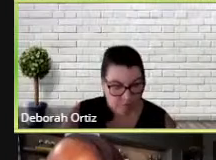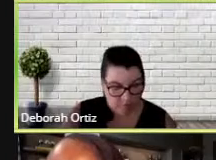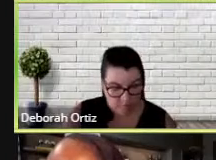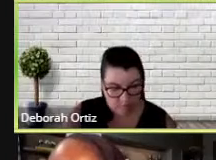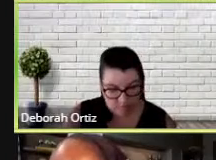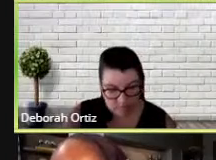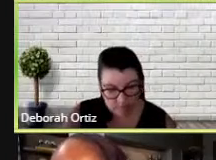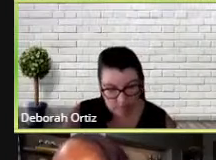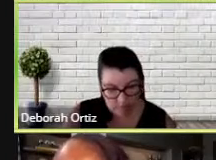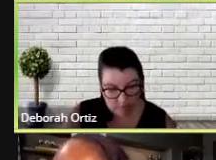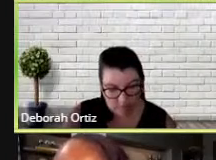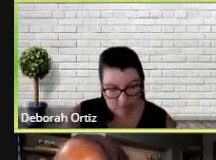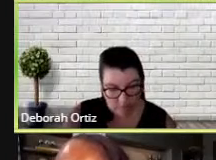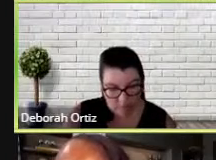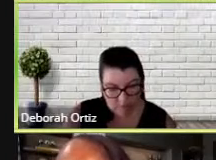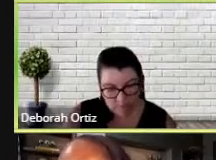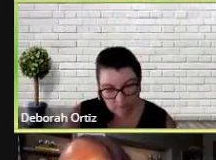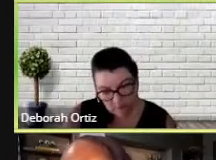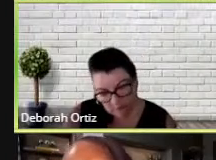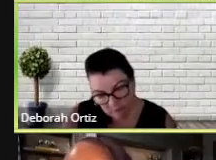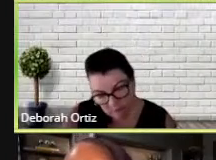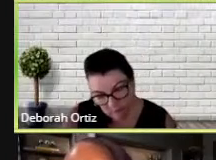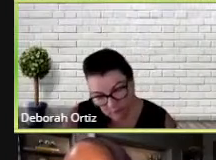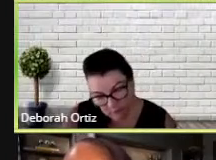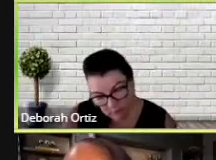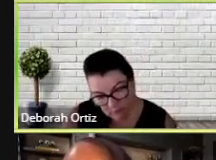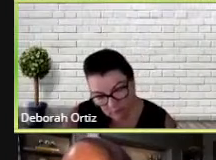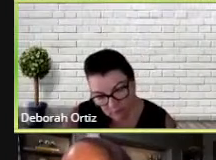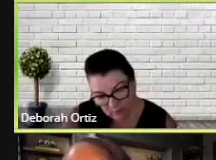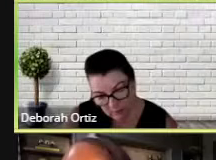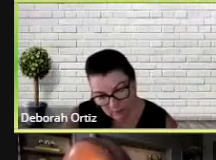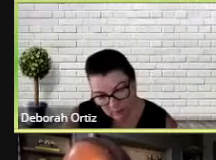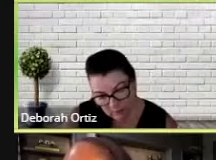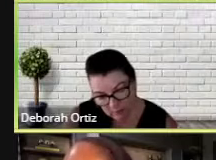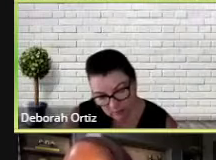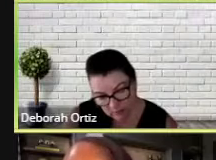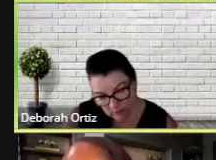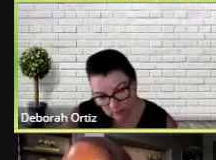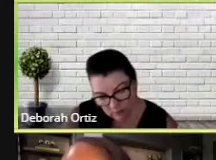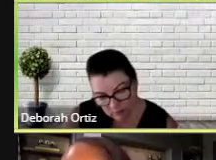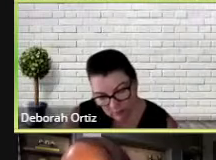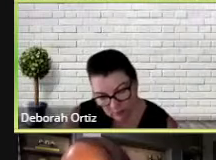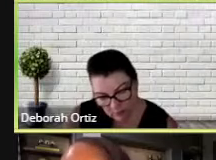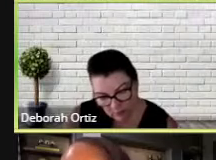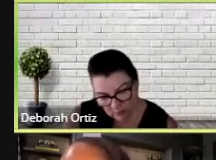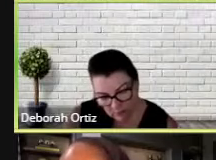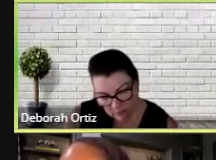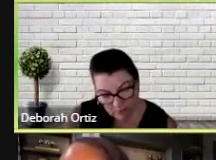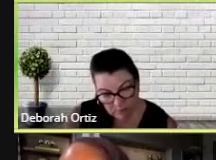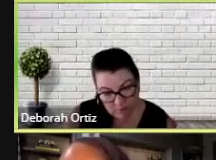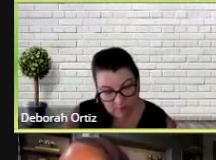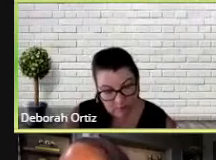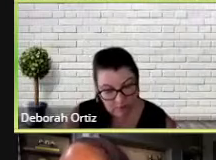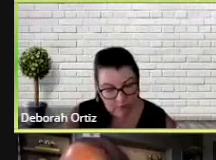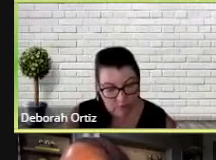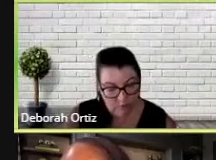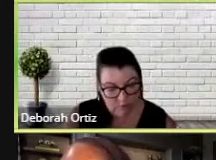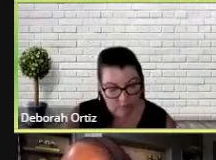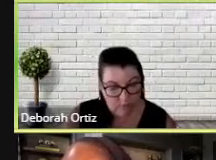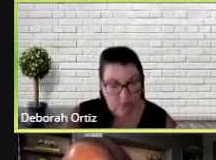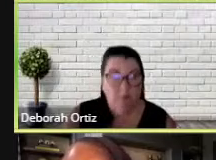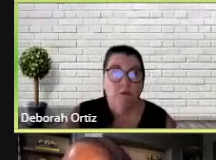my body. You guys have to remember that. You can't do this to people. You absolutely cannot. And I urge you to ban this